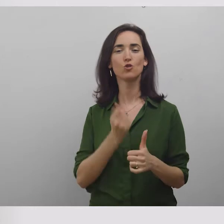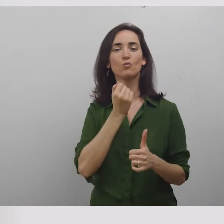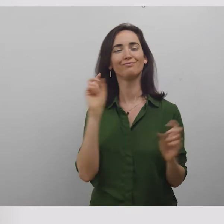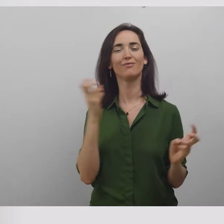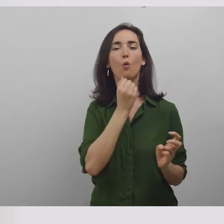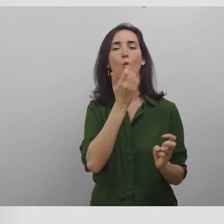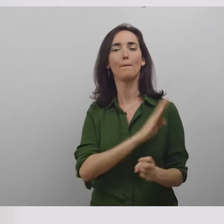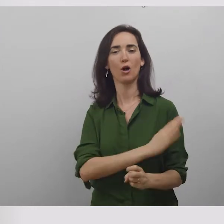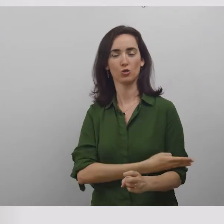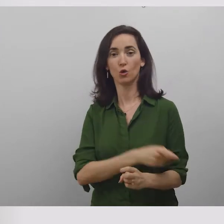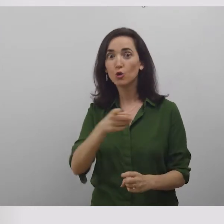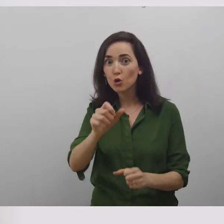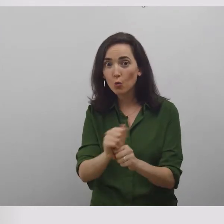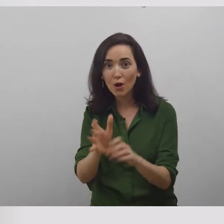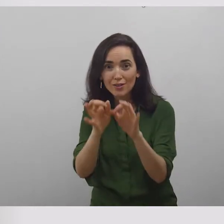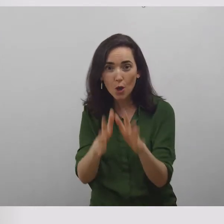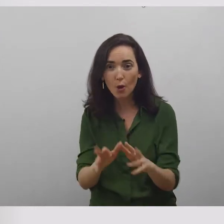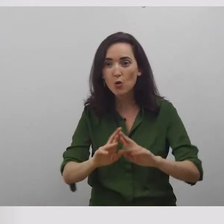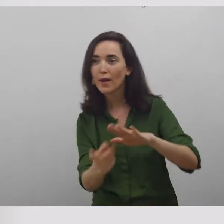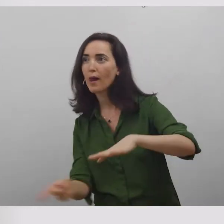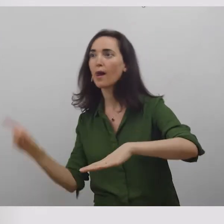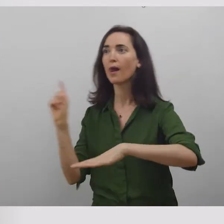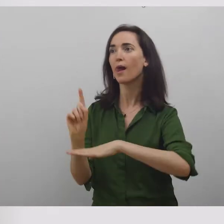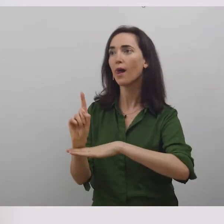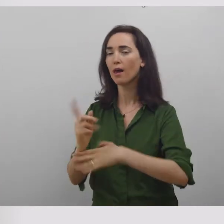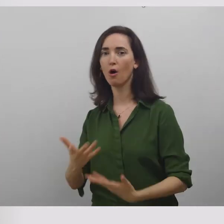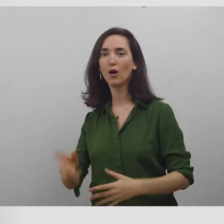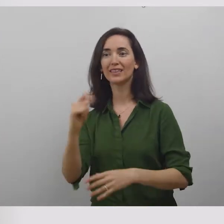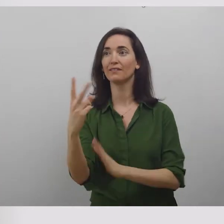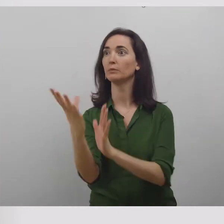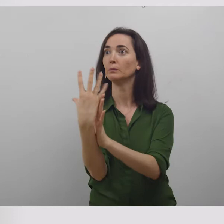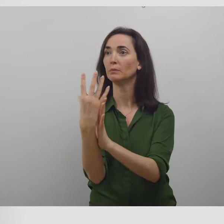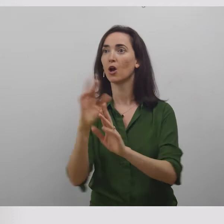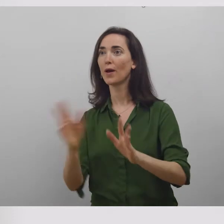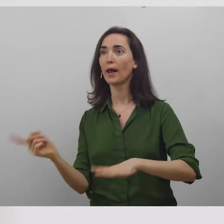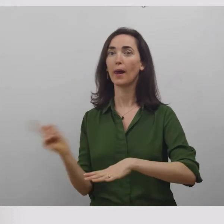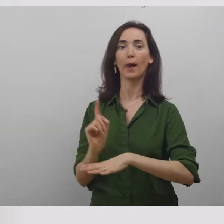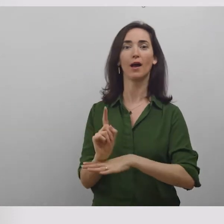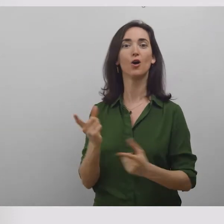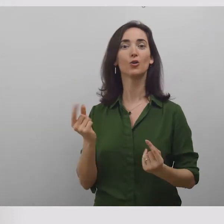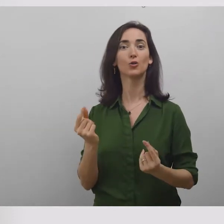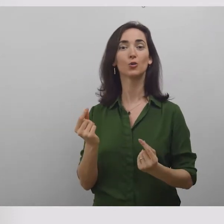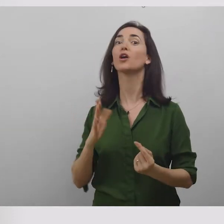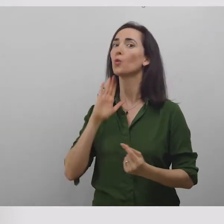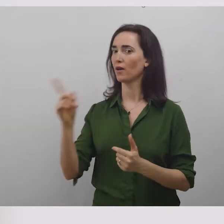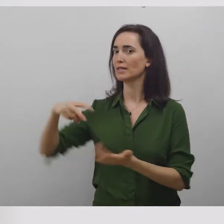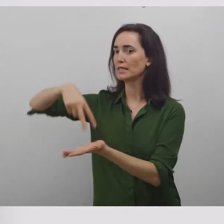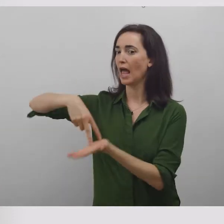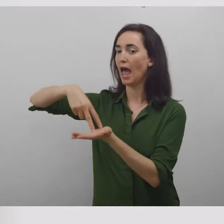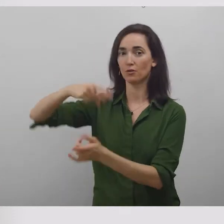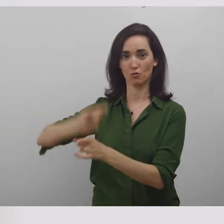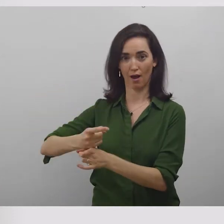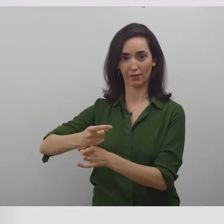language interpreter and you're about to go on in front of a crowd or on television for a press conference, then you're probably going to be standing